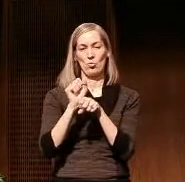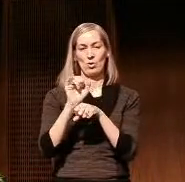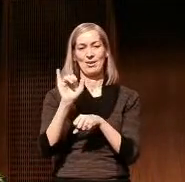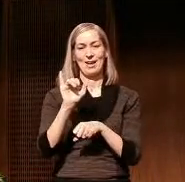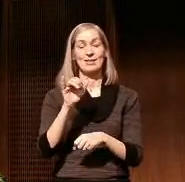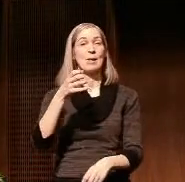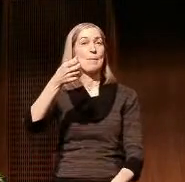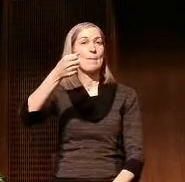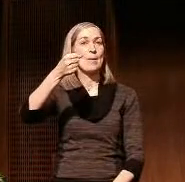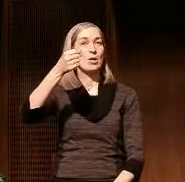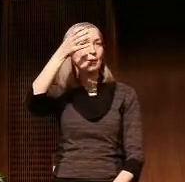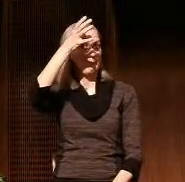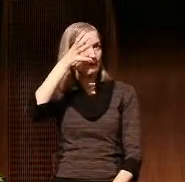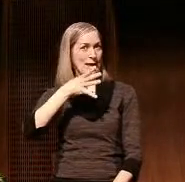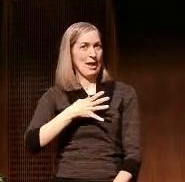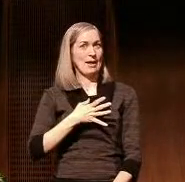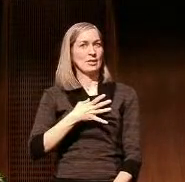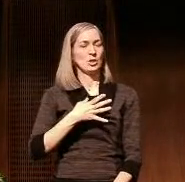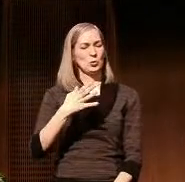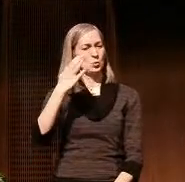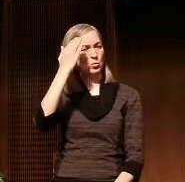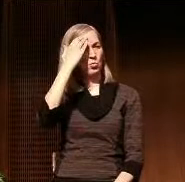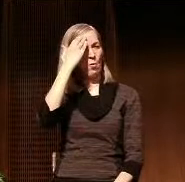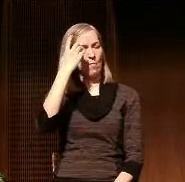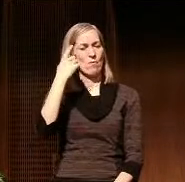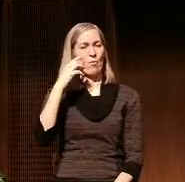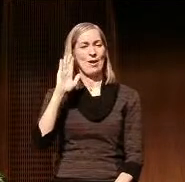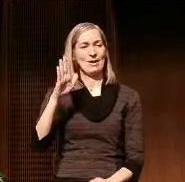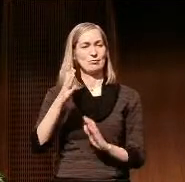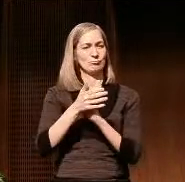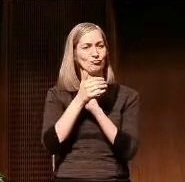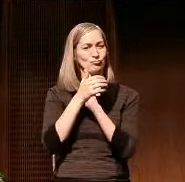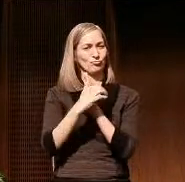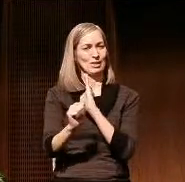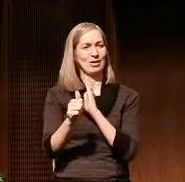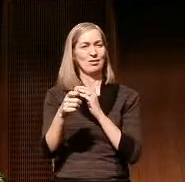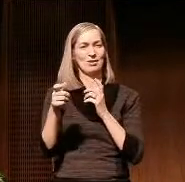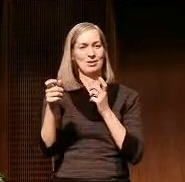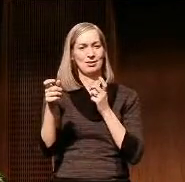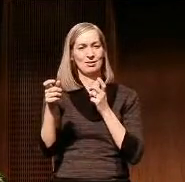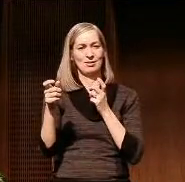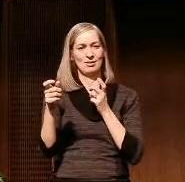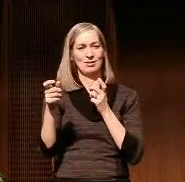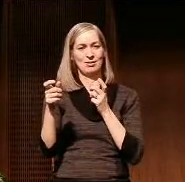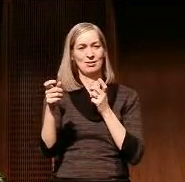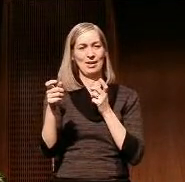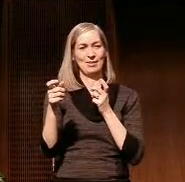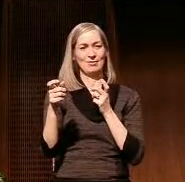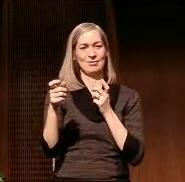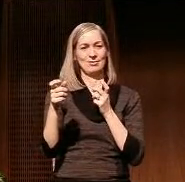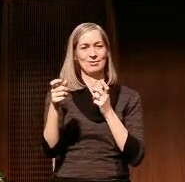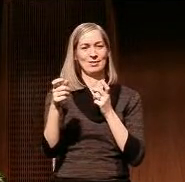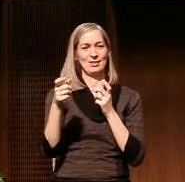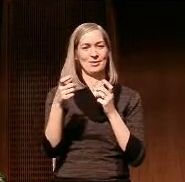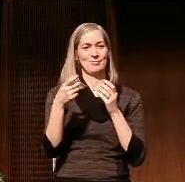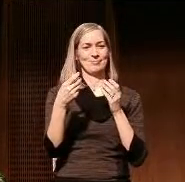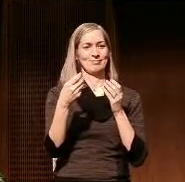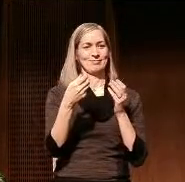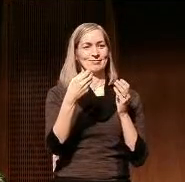milkman and was well known for his skill in handling a route and delivering door to